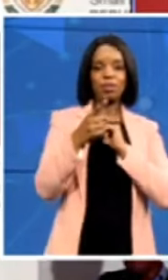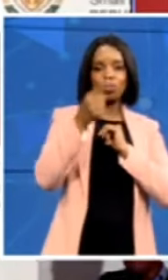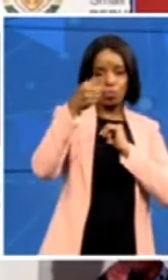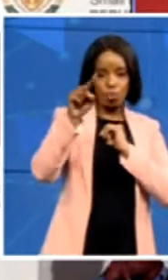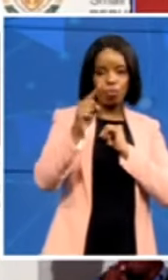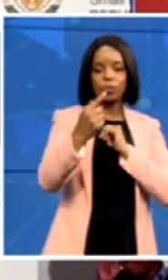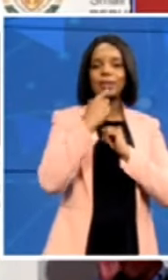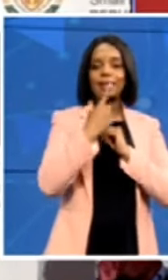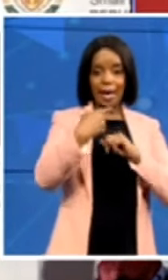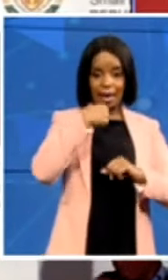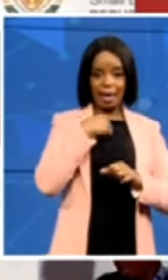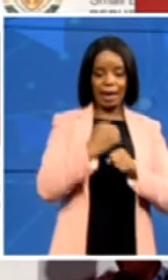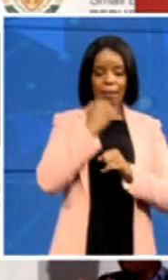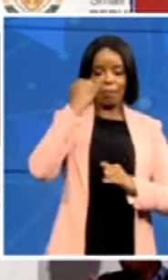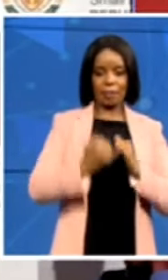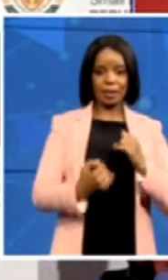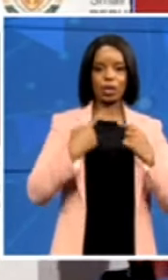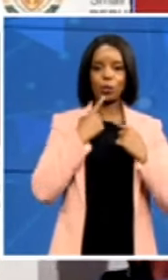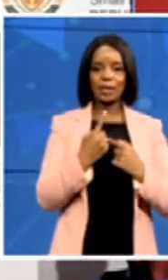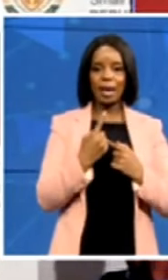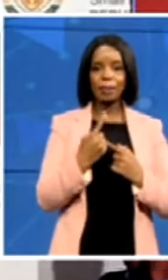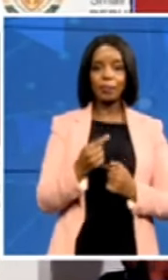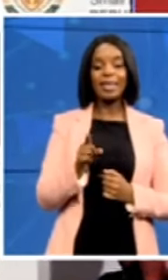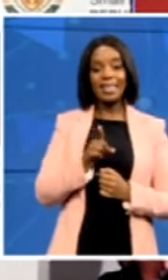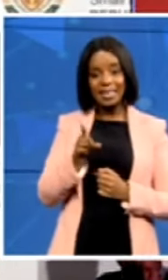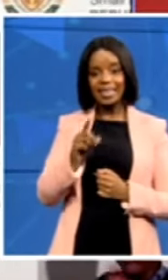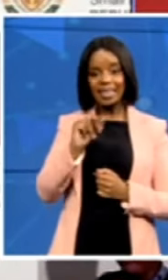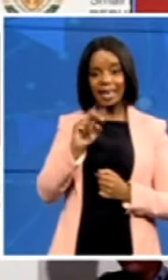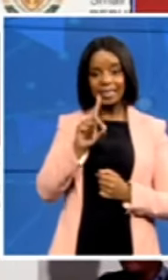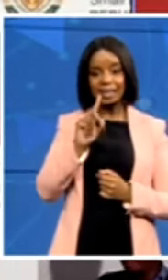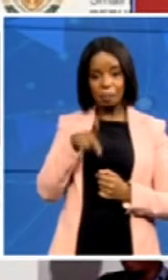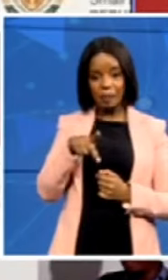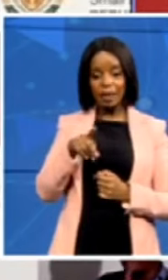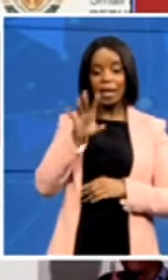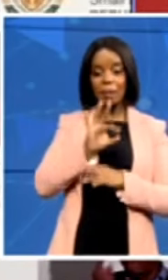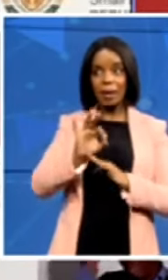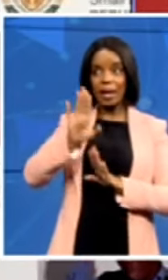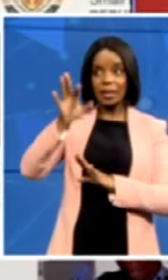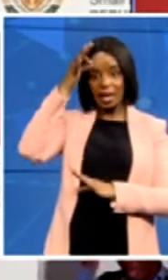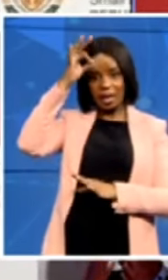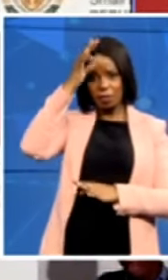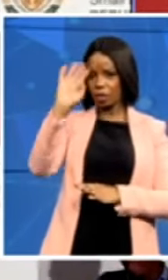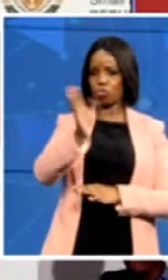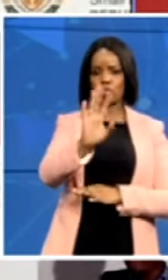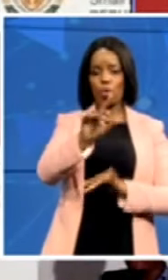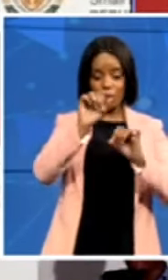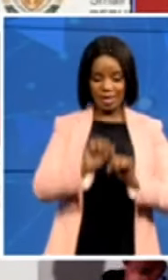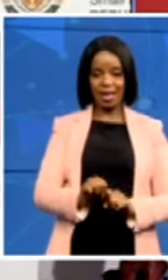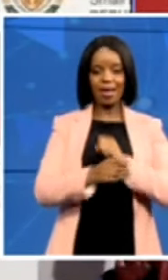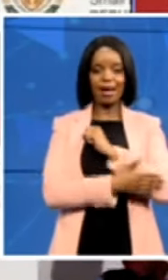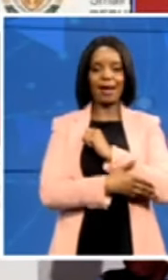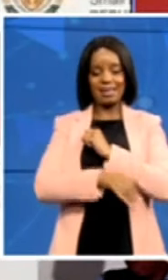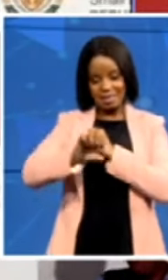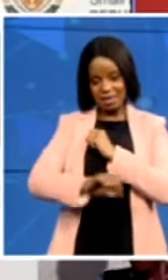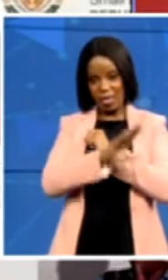a government plan, it's a country plan. The country plan, but government, of course, builds from it, as though it was developed at